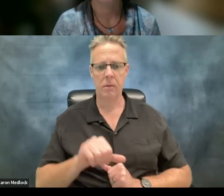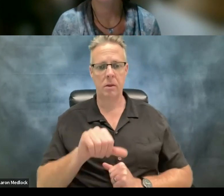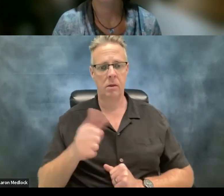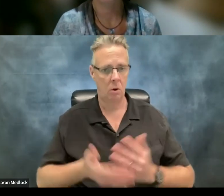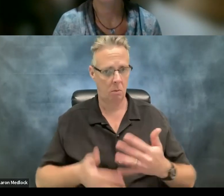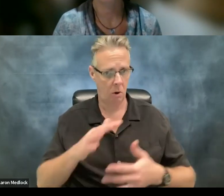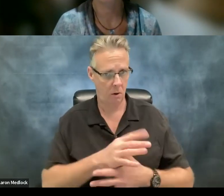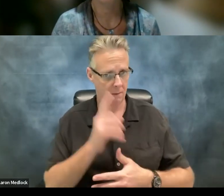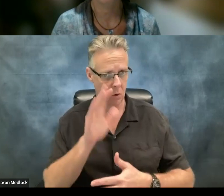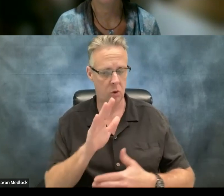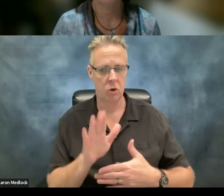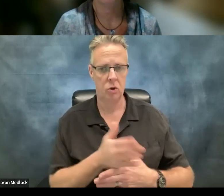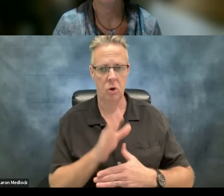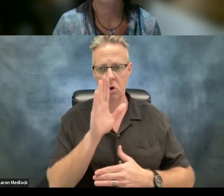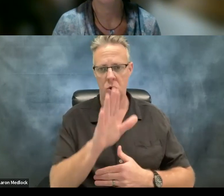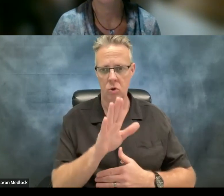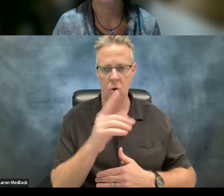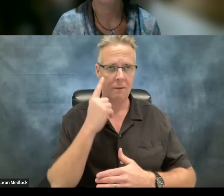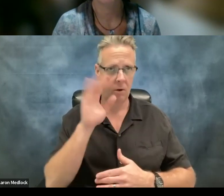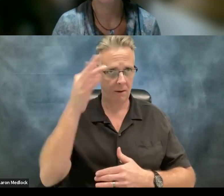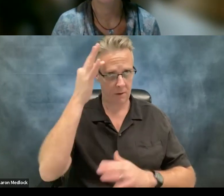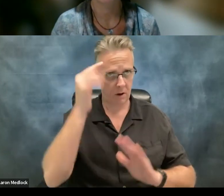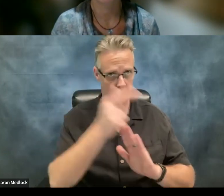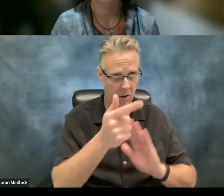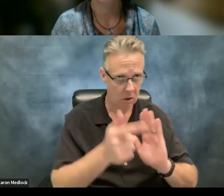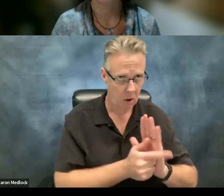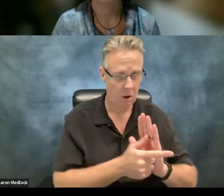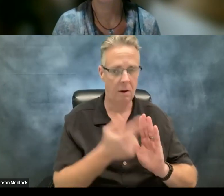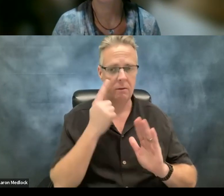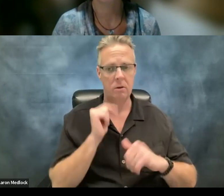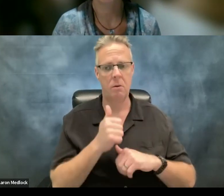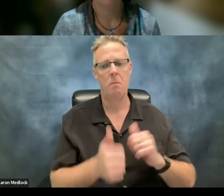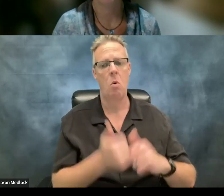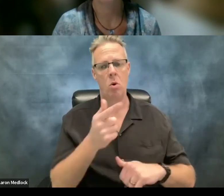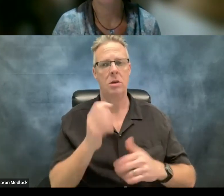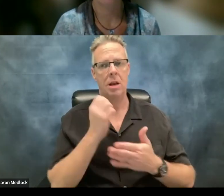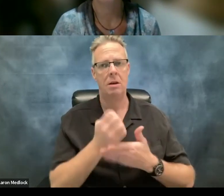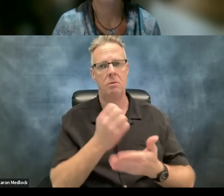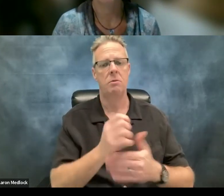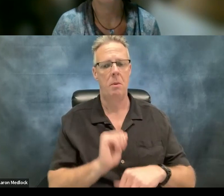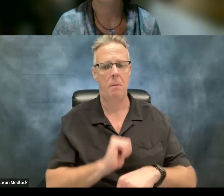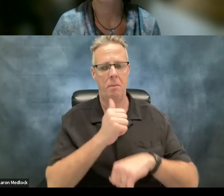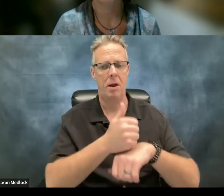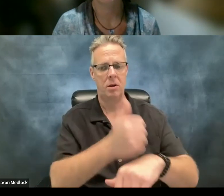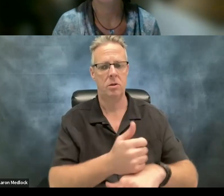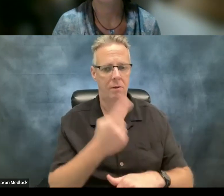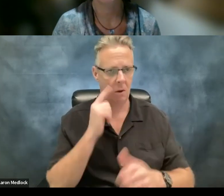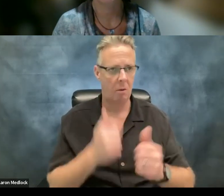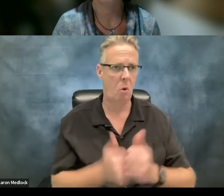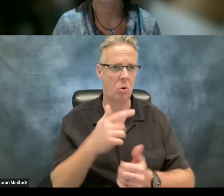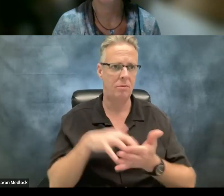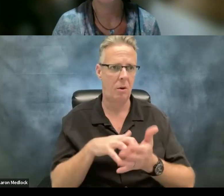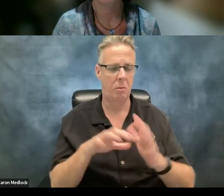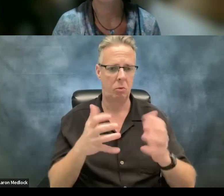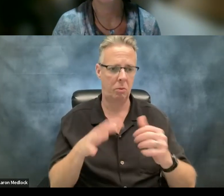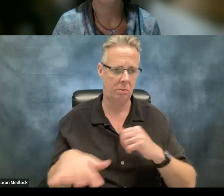to share your idea for a federal law to incentivize most evidence-based care protocols for the most vulnerable